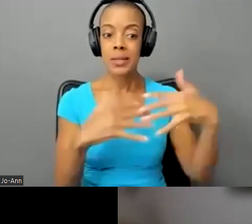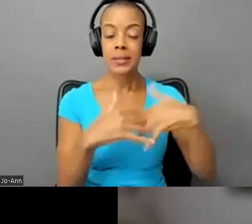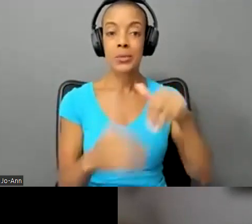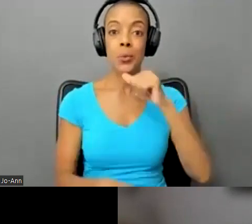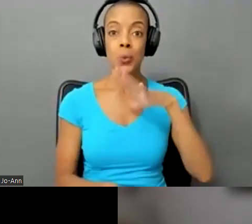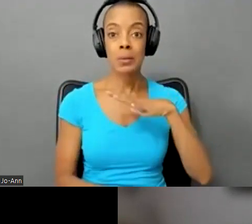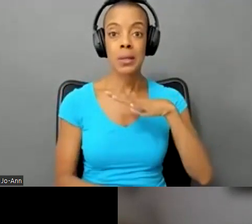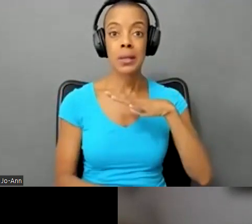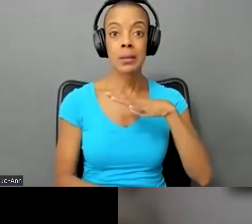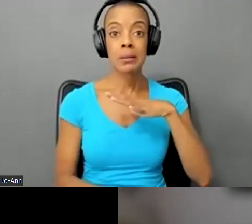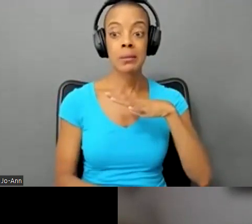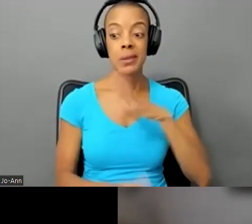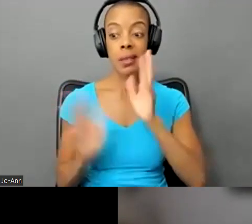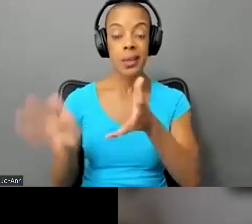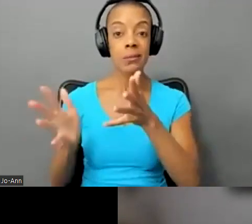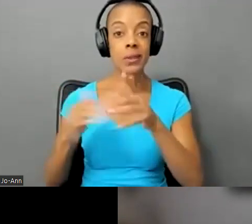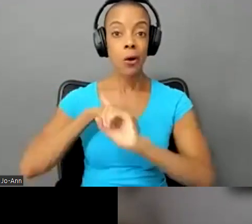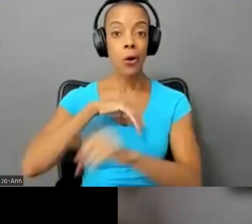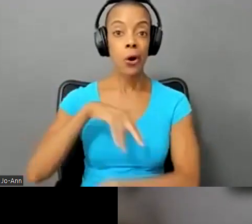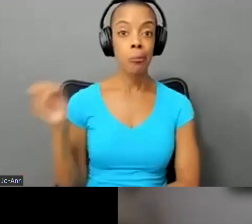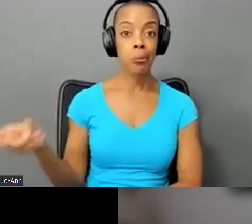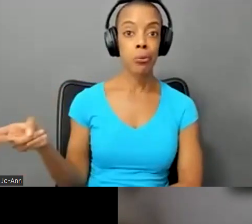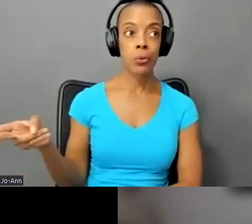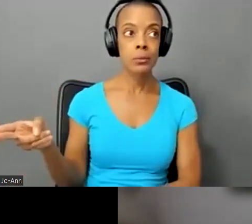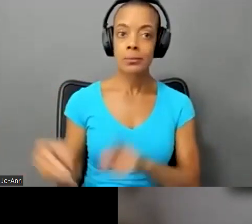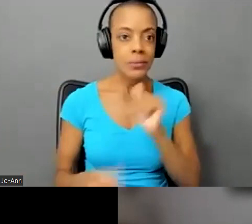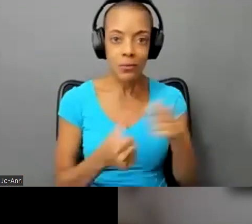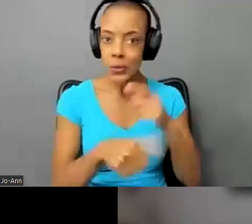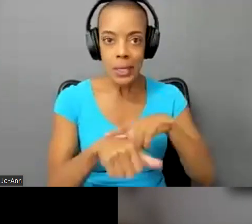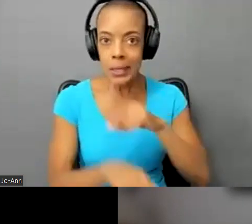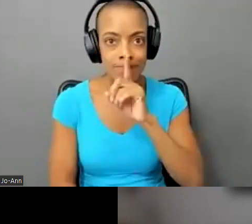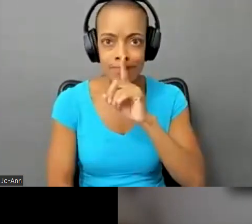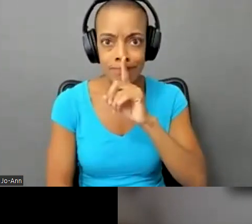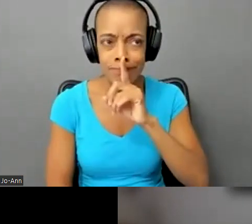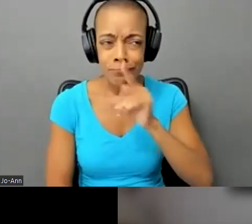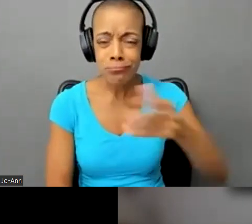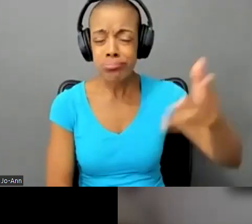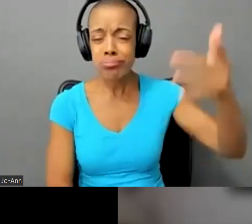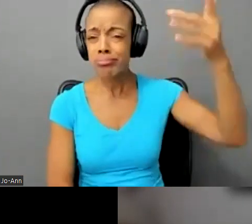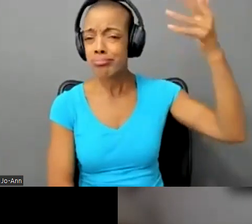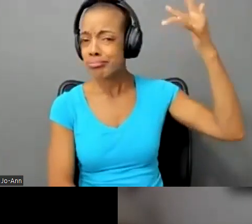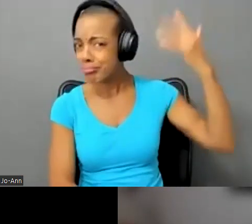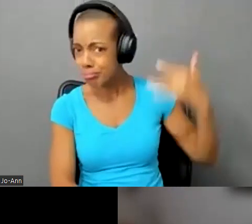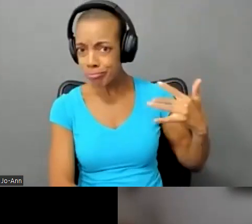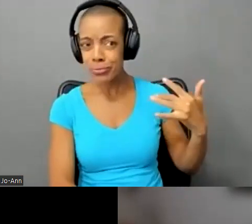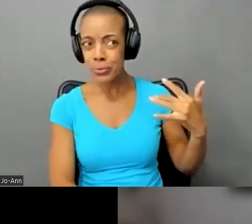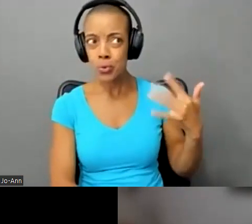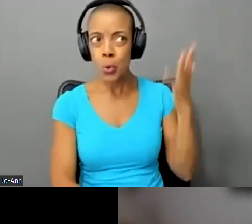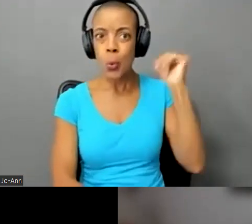in a dump. And again, why there is not more